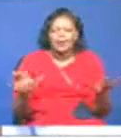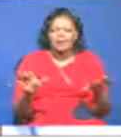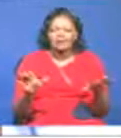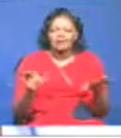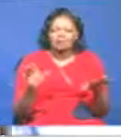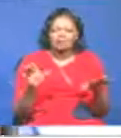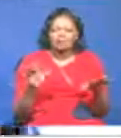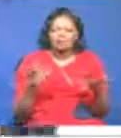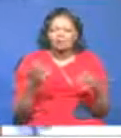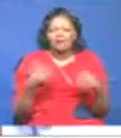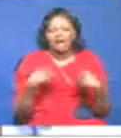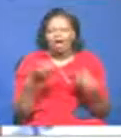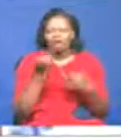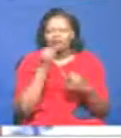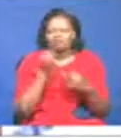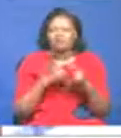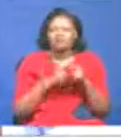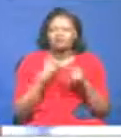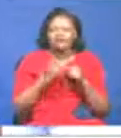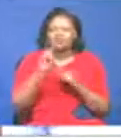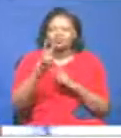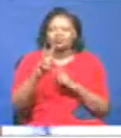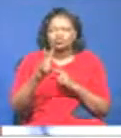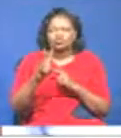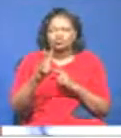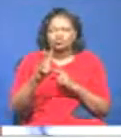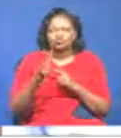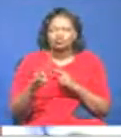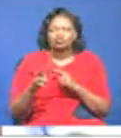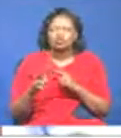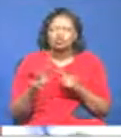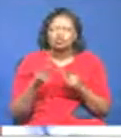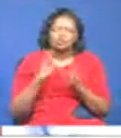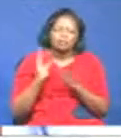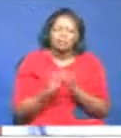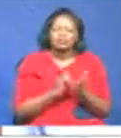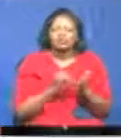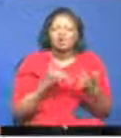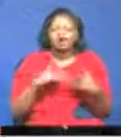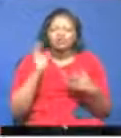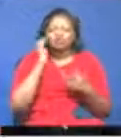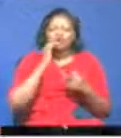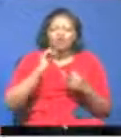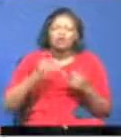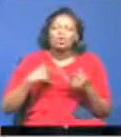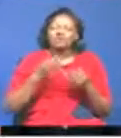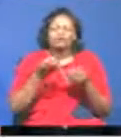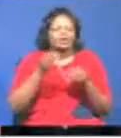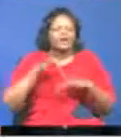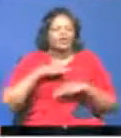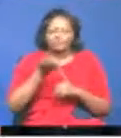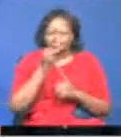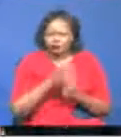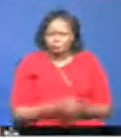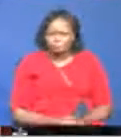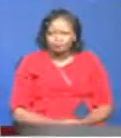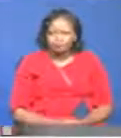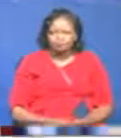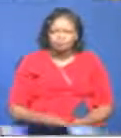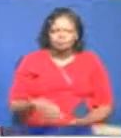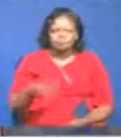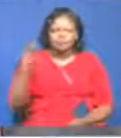uhakika kwa miaka 2 ijayo, ile miaka 3 tutaweka, Isiolo County itakuwa food secure. Kwingineko, gavana wa Mandera